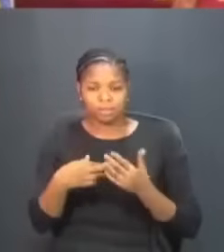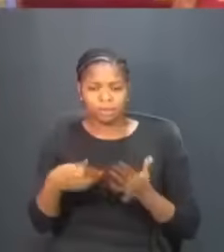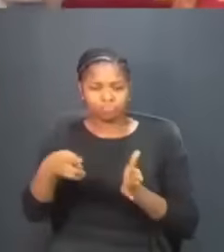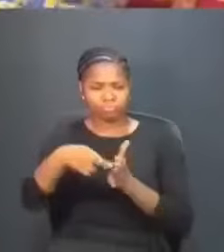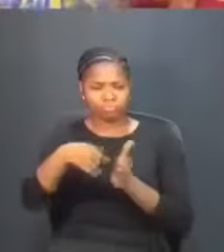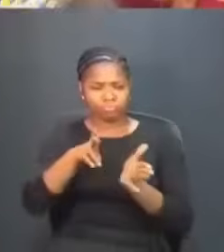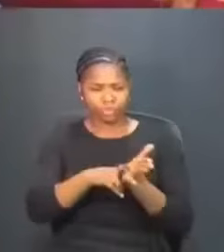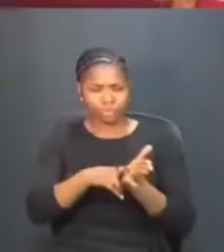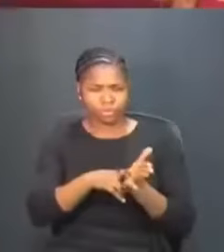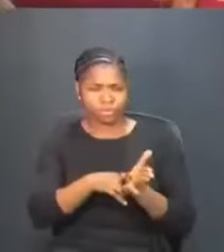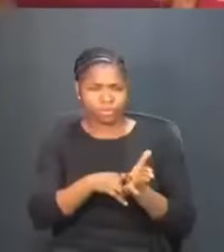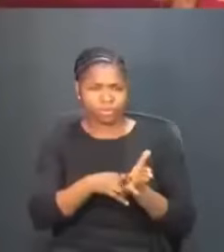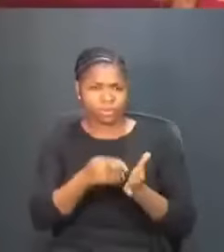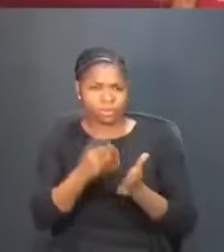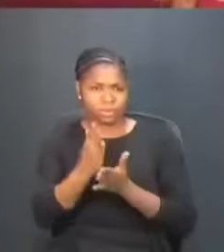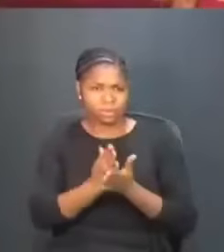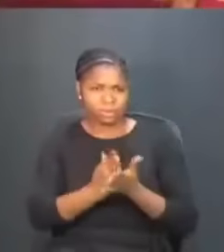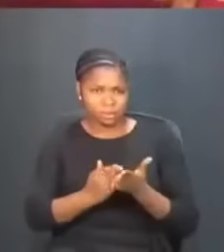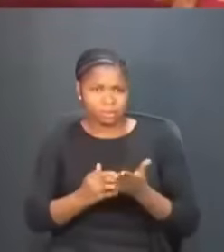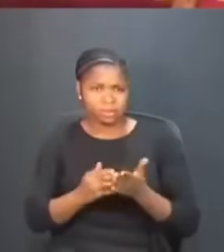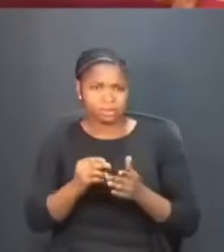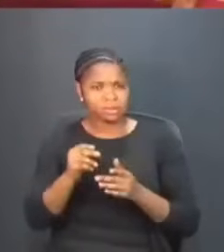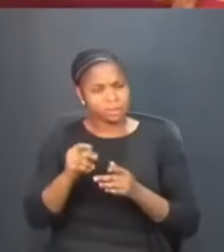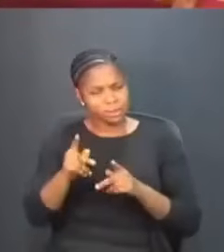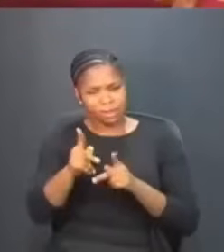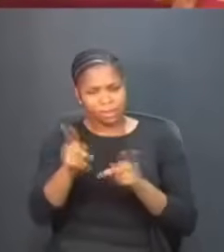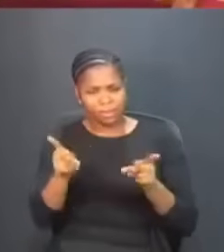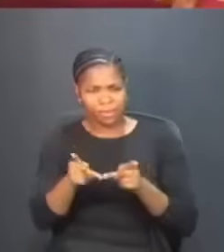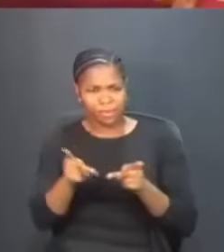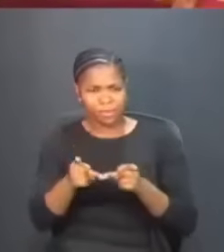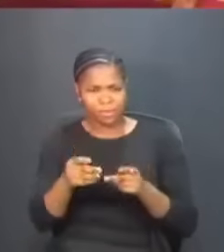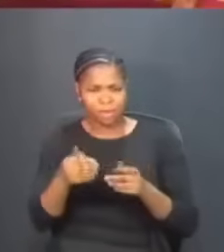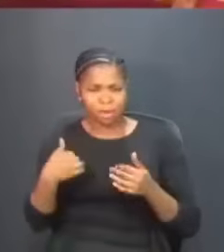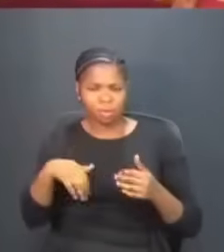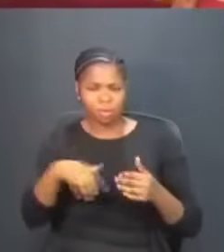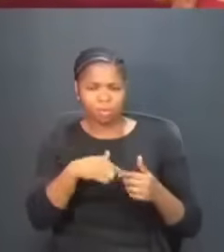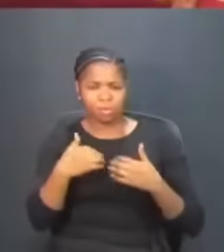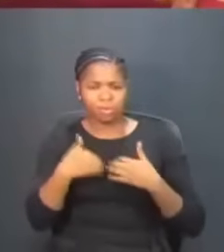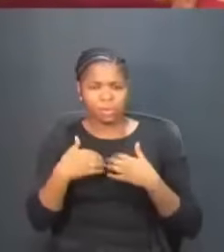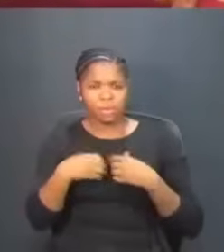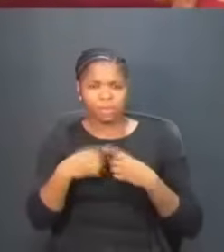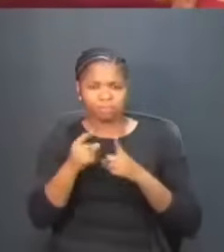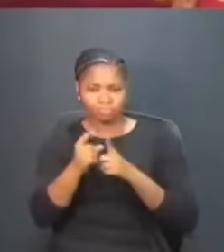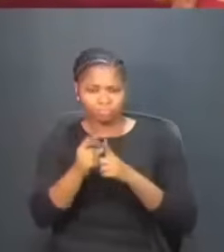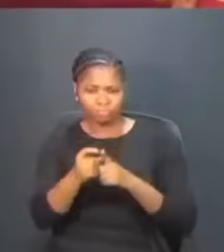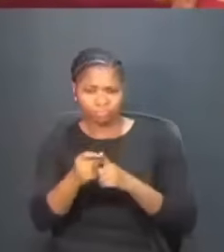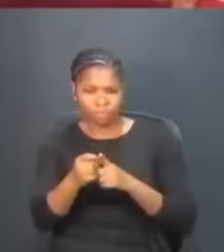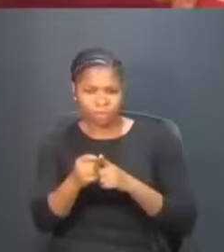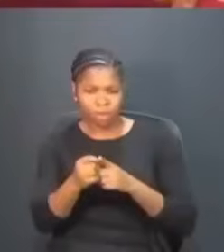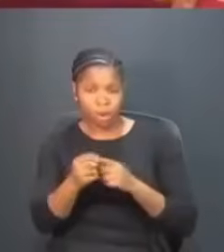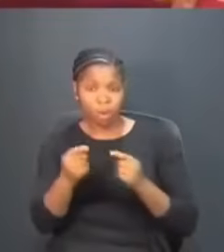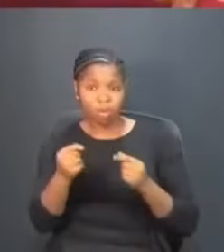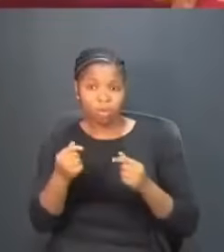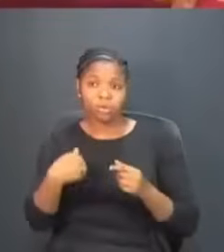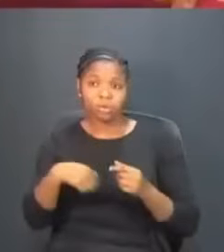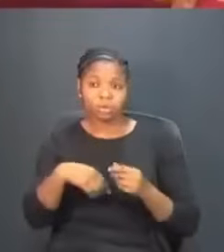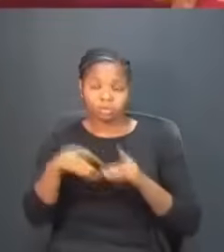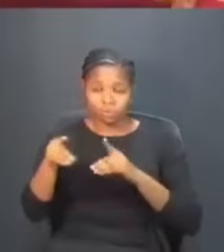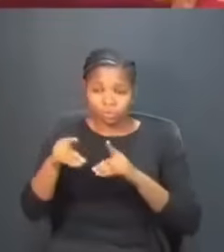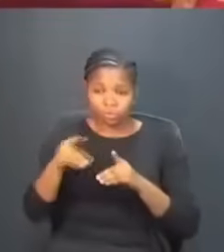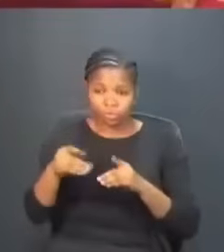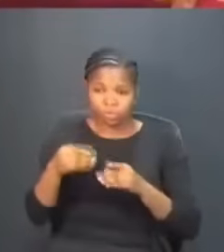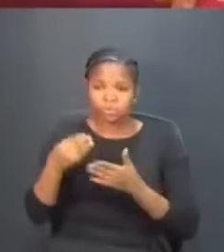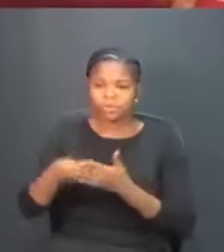have the glut of paddy rice. What we want them to do is to buy the paddy rice,